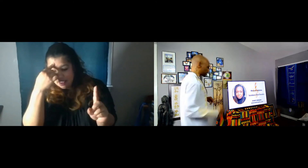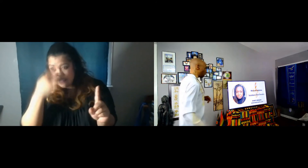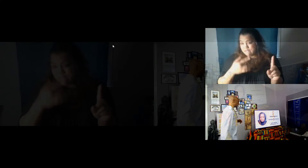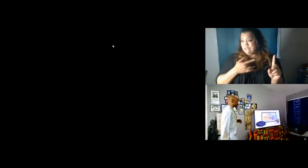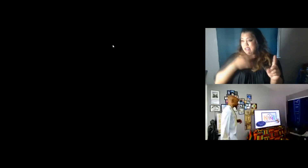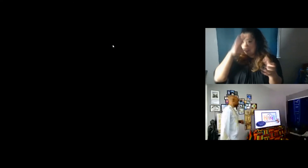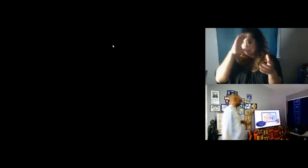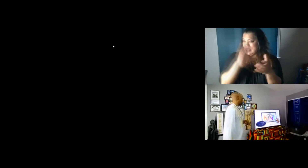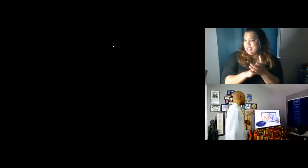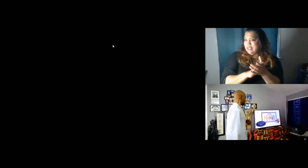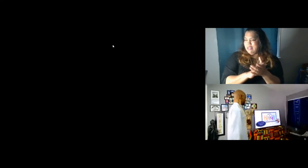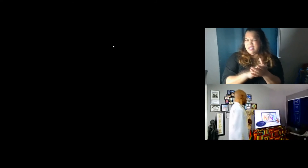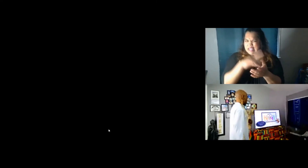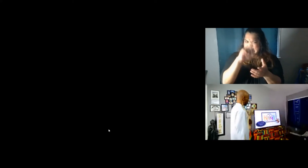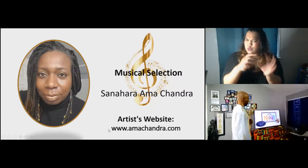So at this moment,